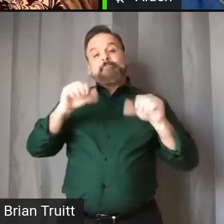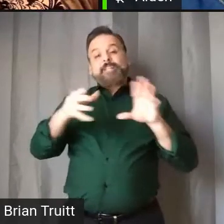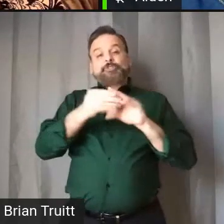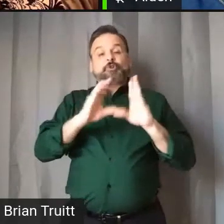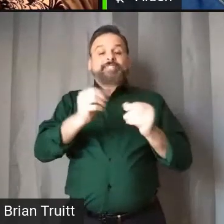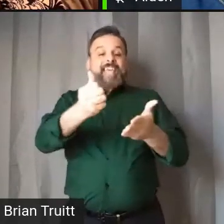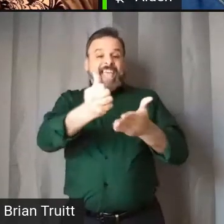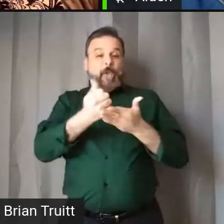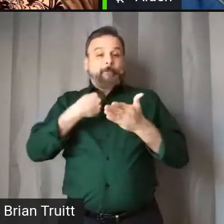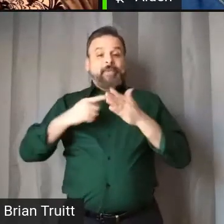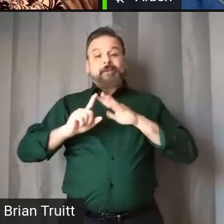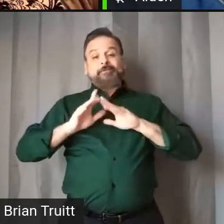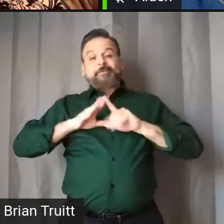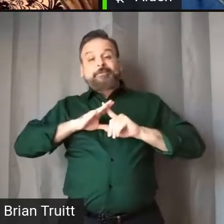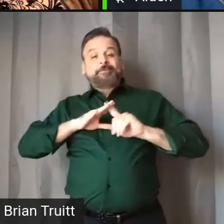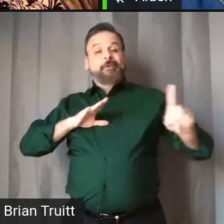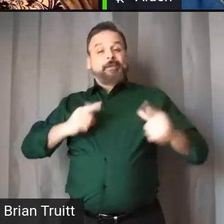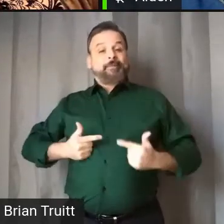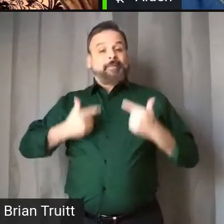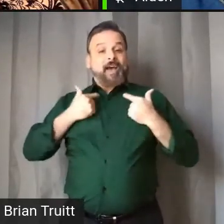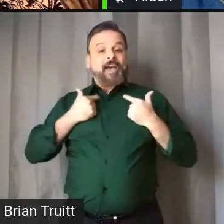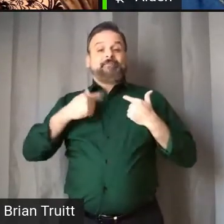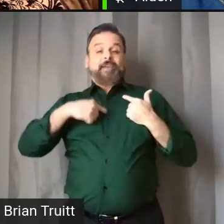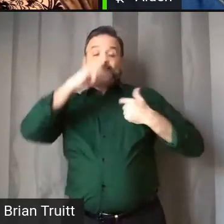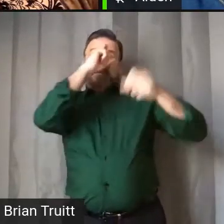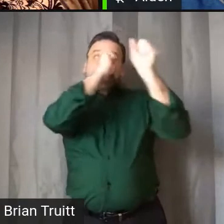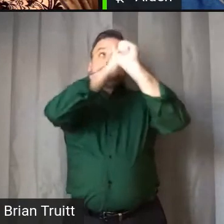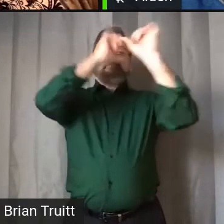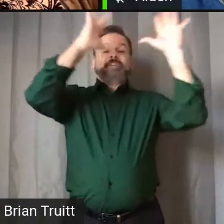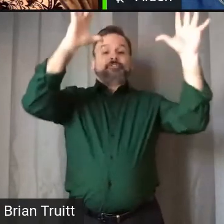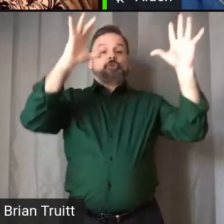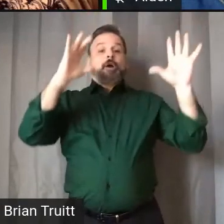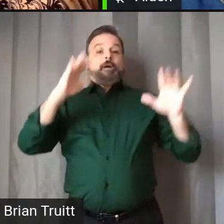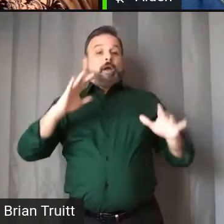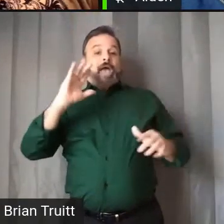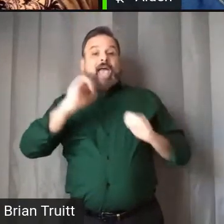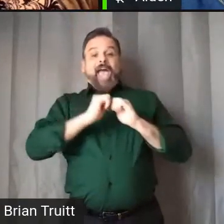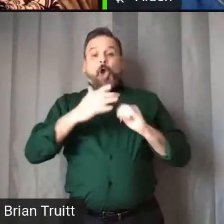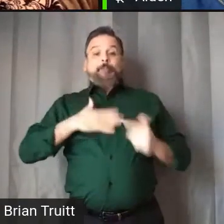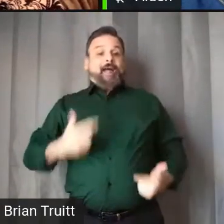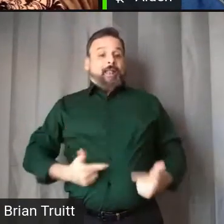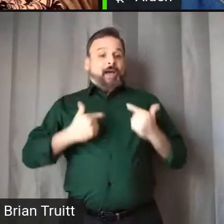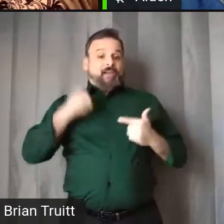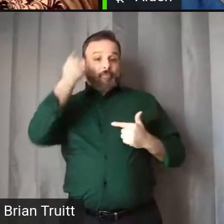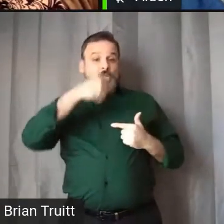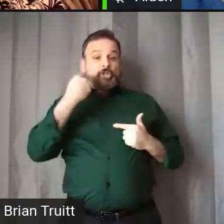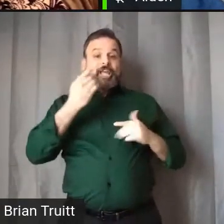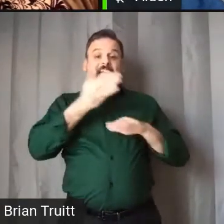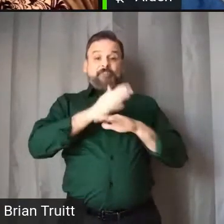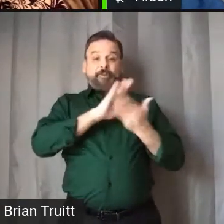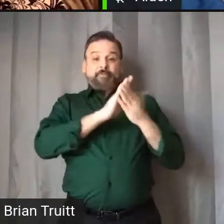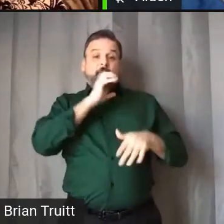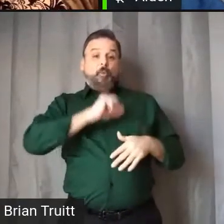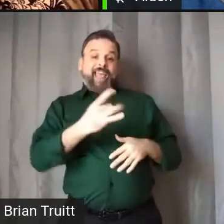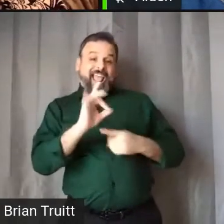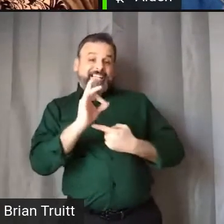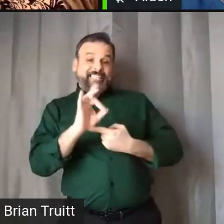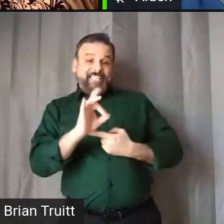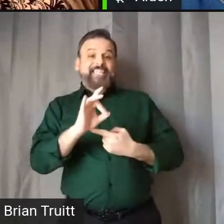this vision that I had of what my life would look like once I turned 18 and got out of Georgia. You know, and so in that sense, I had this very